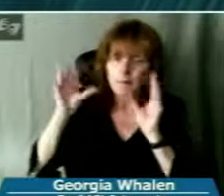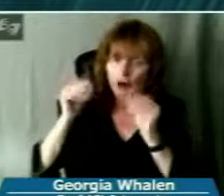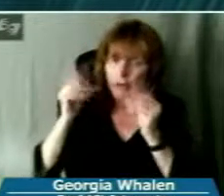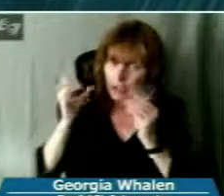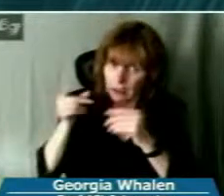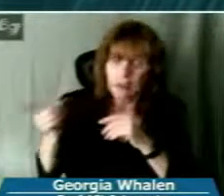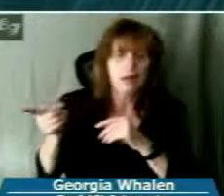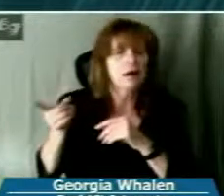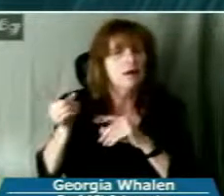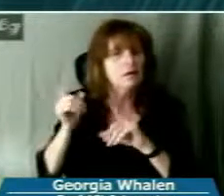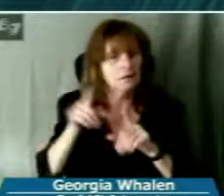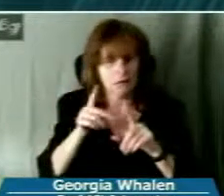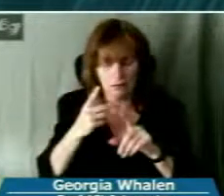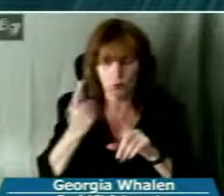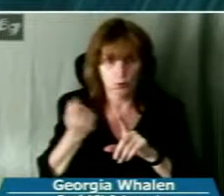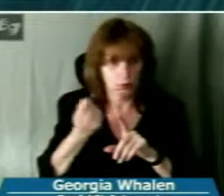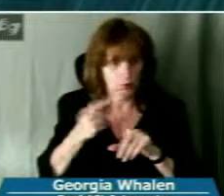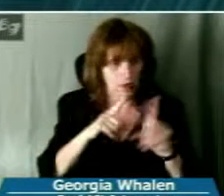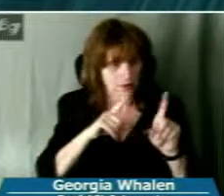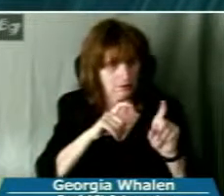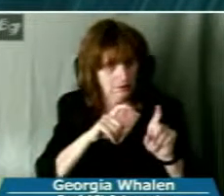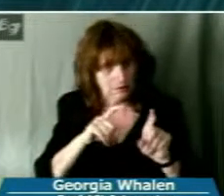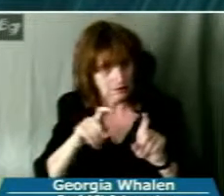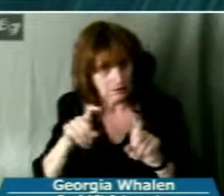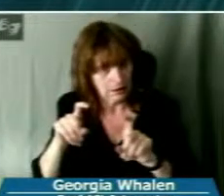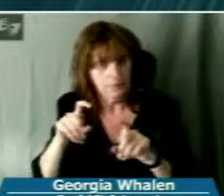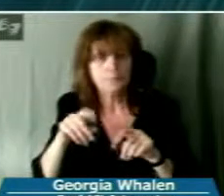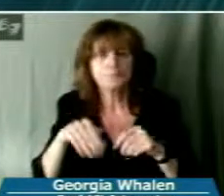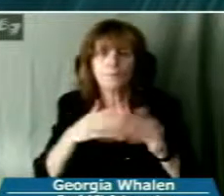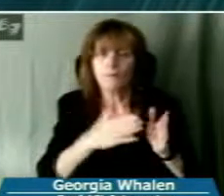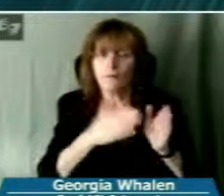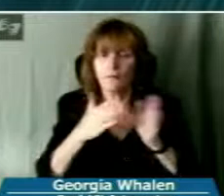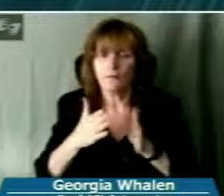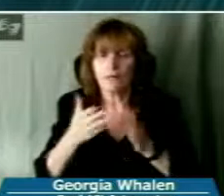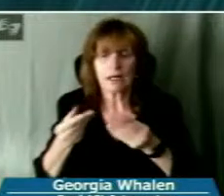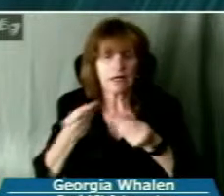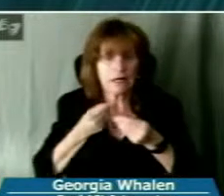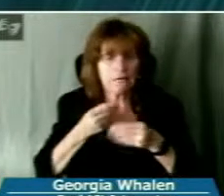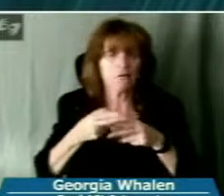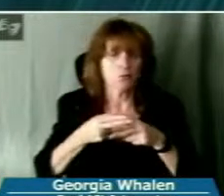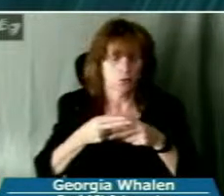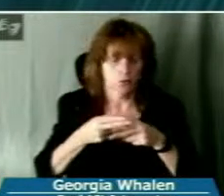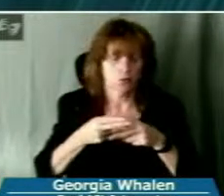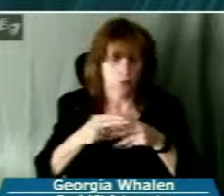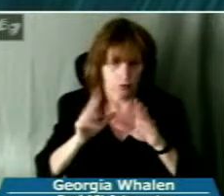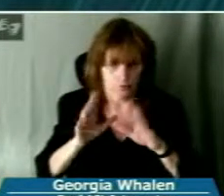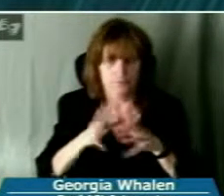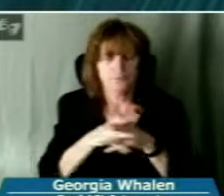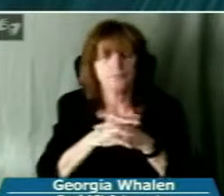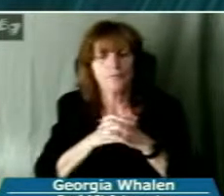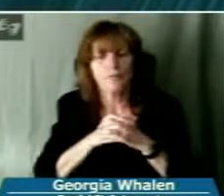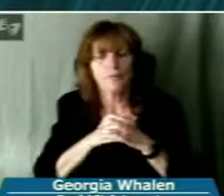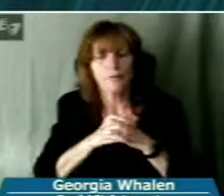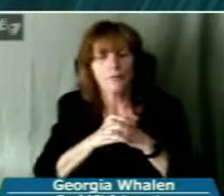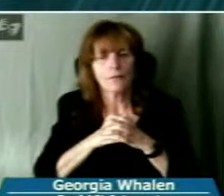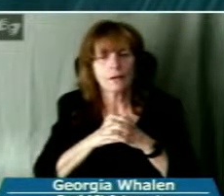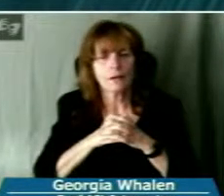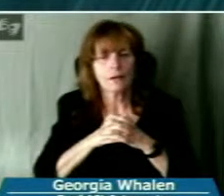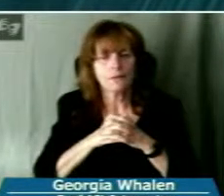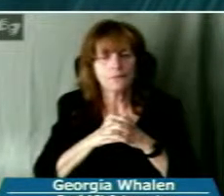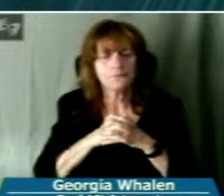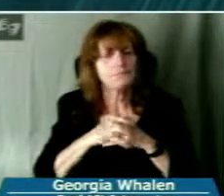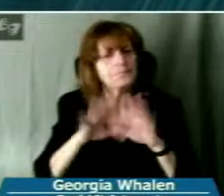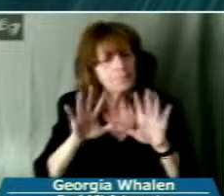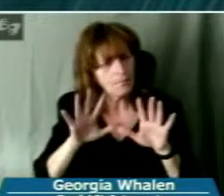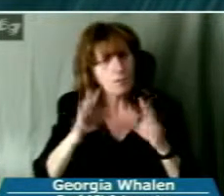Tuesday, and we had the results soon after. Just to know as well today, as